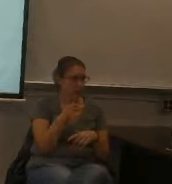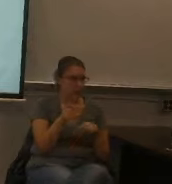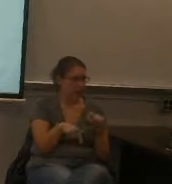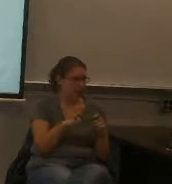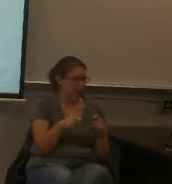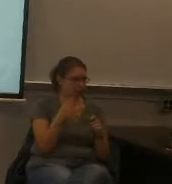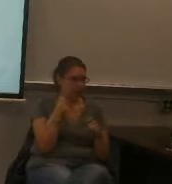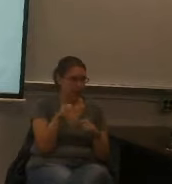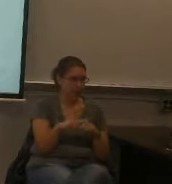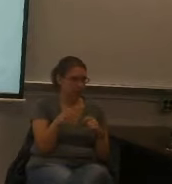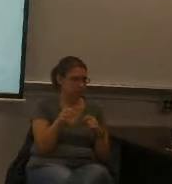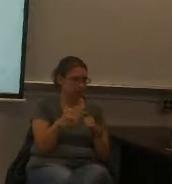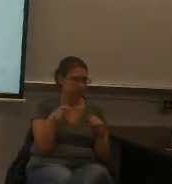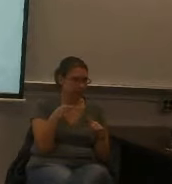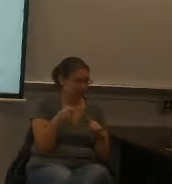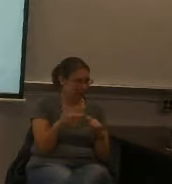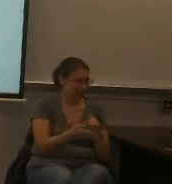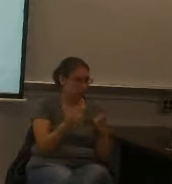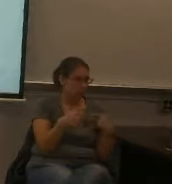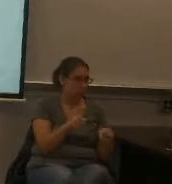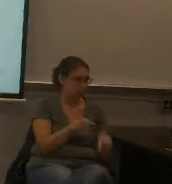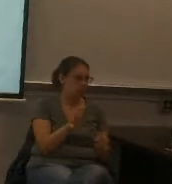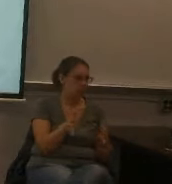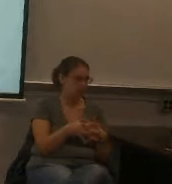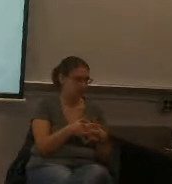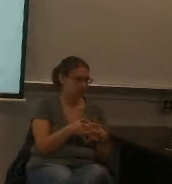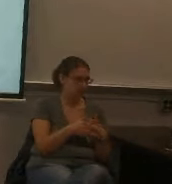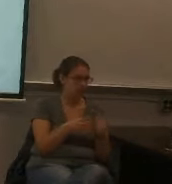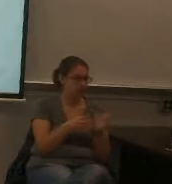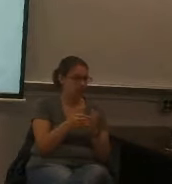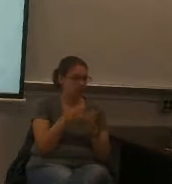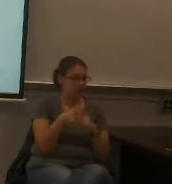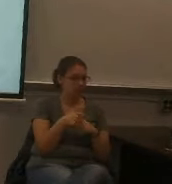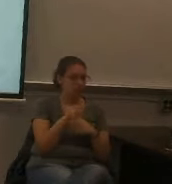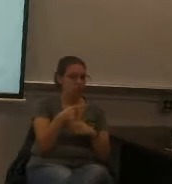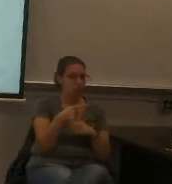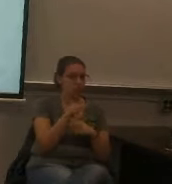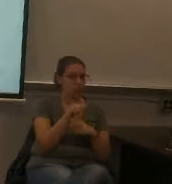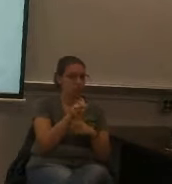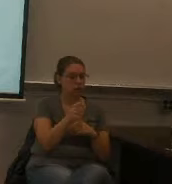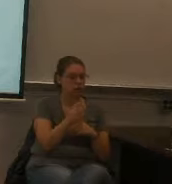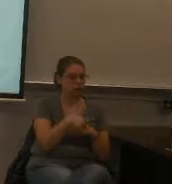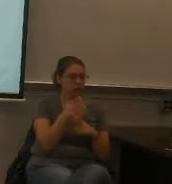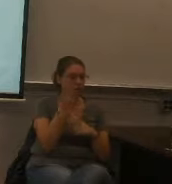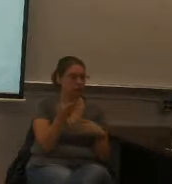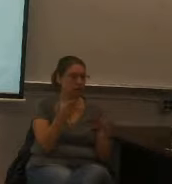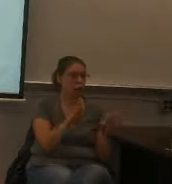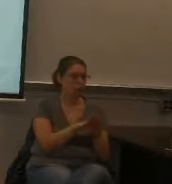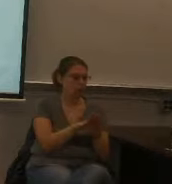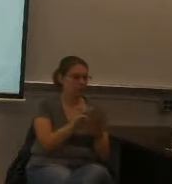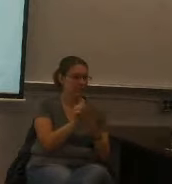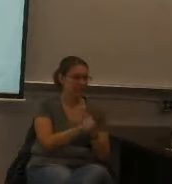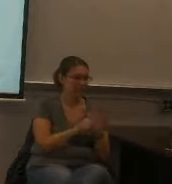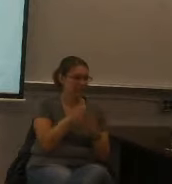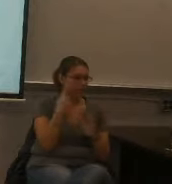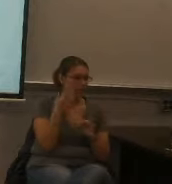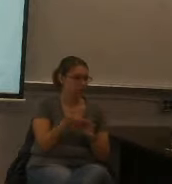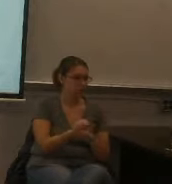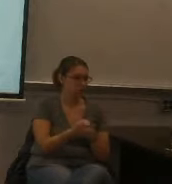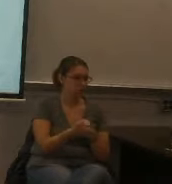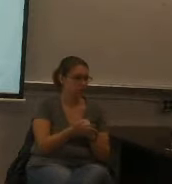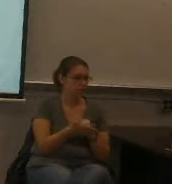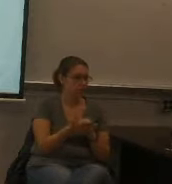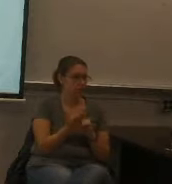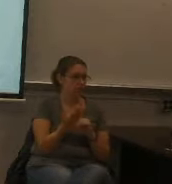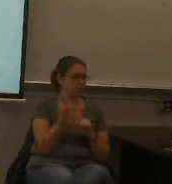Okay. So oftentimes spawning season will be a closed season for fishes. And for the